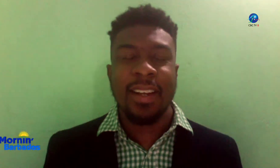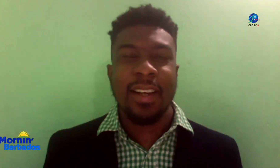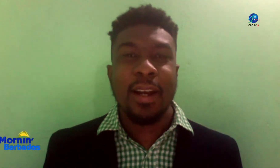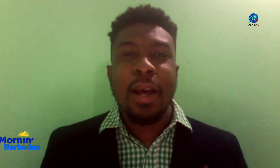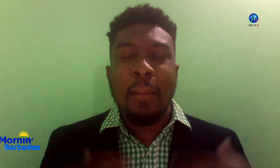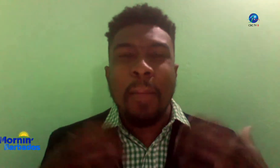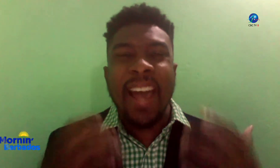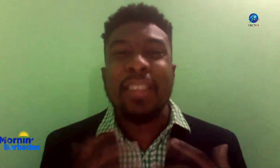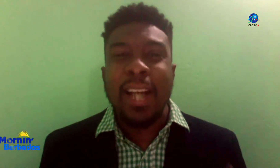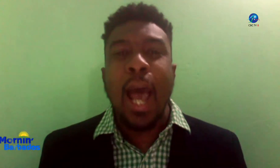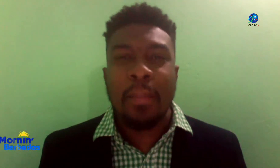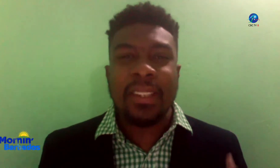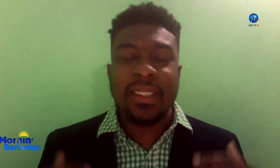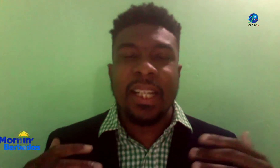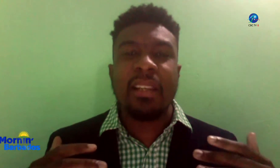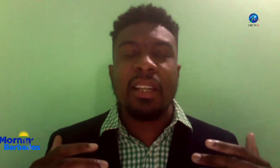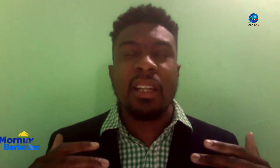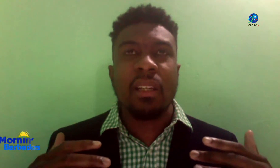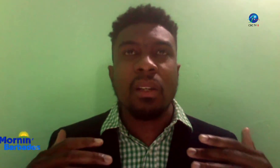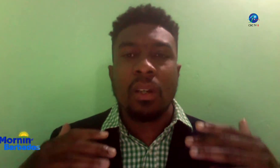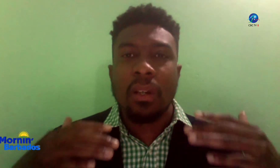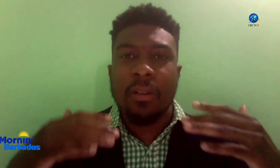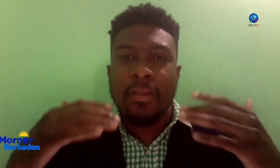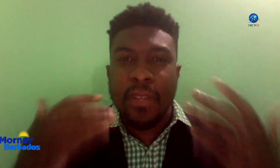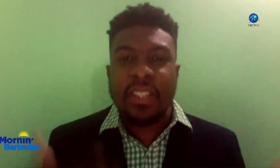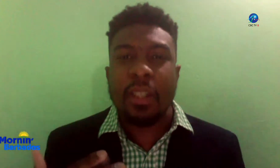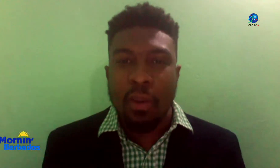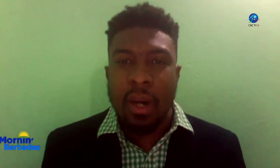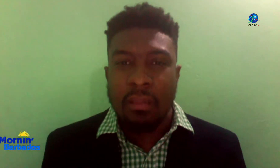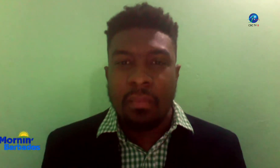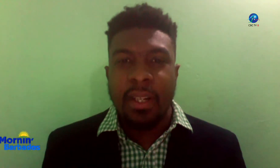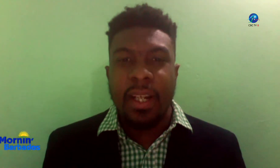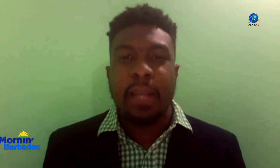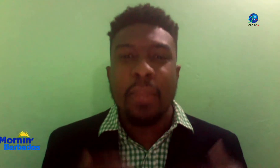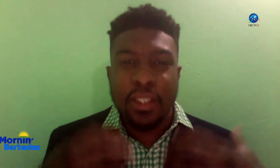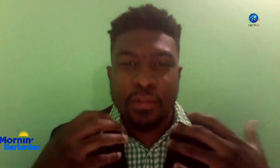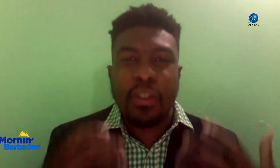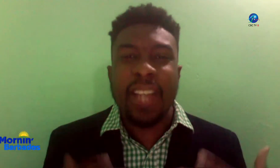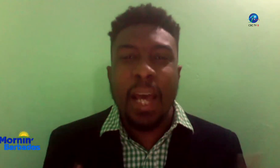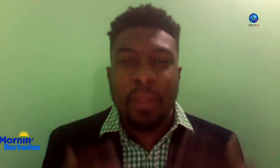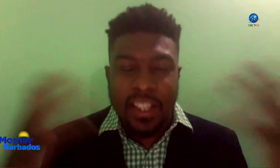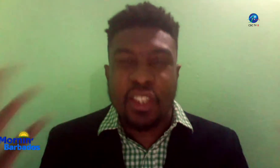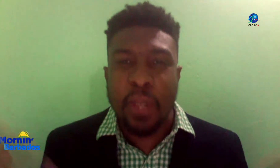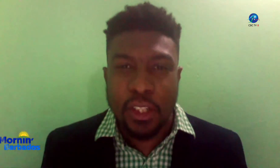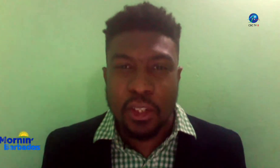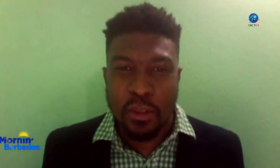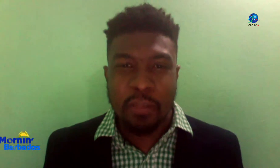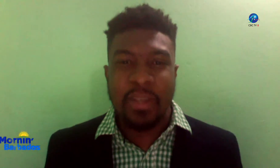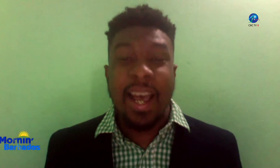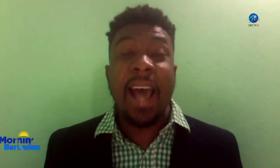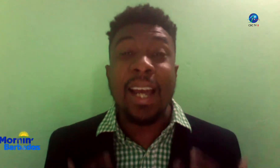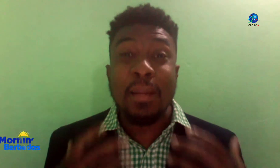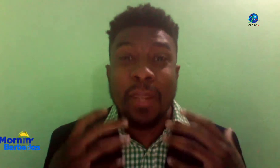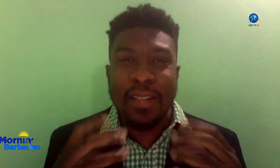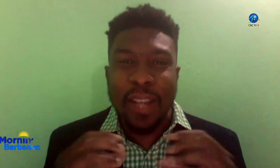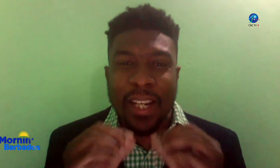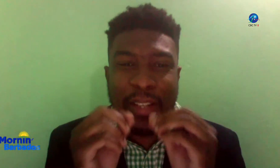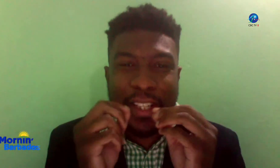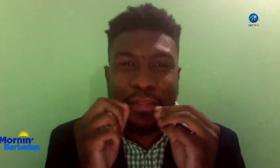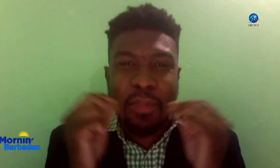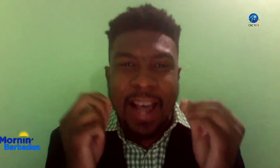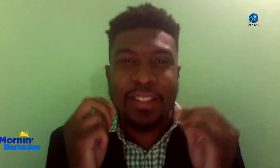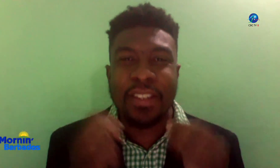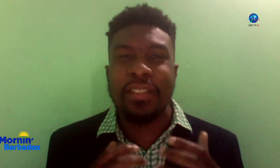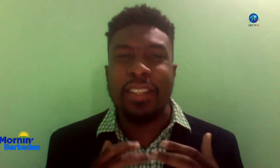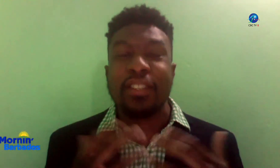instance, right? Anything that happens in the physical realm, it must first happen in the spiritual realm. And I believe